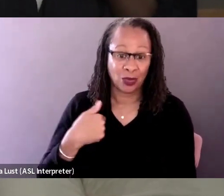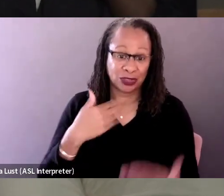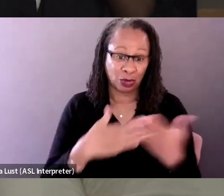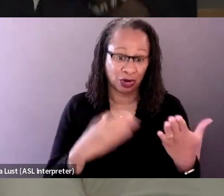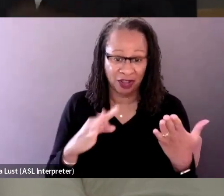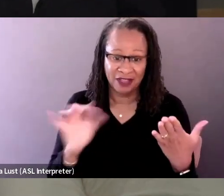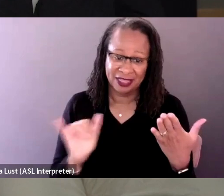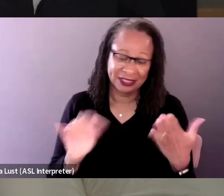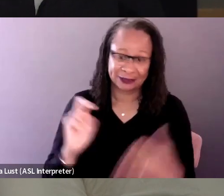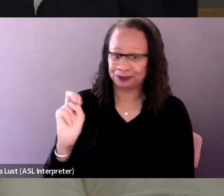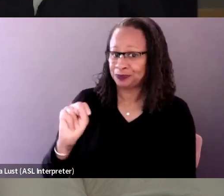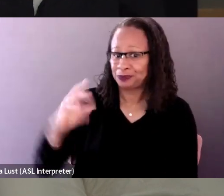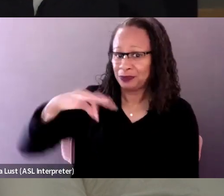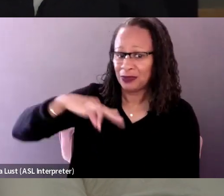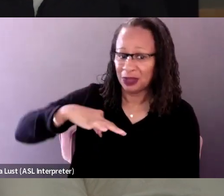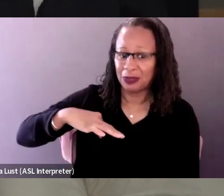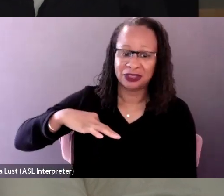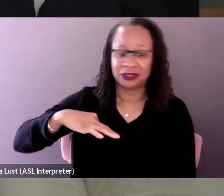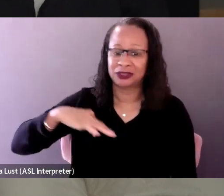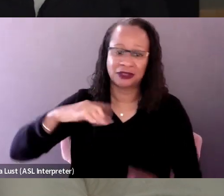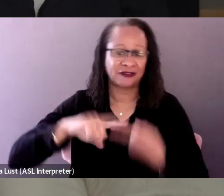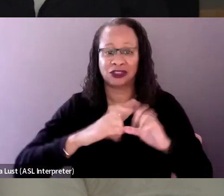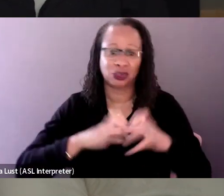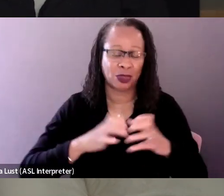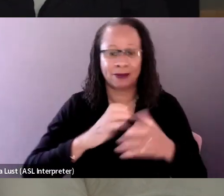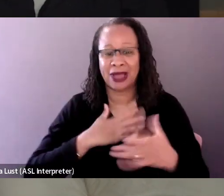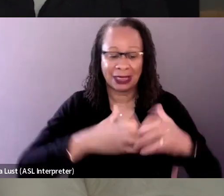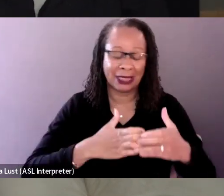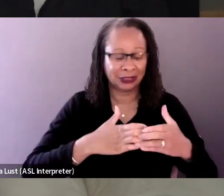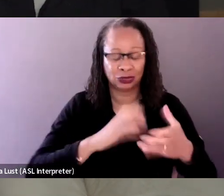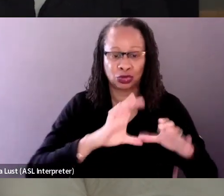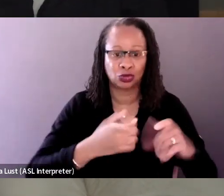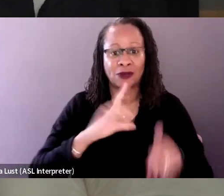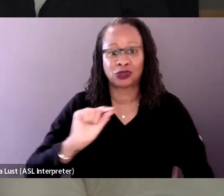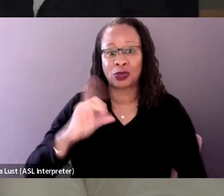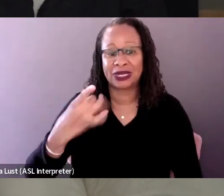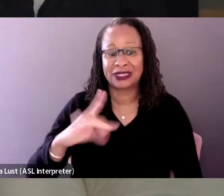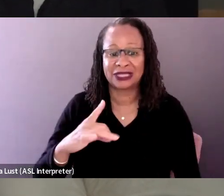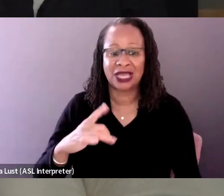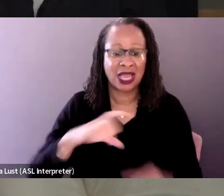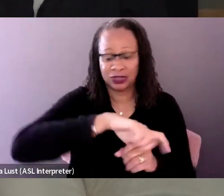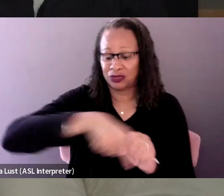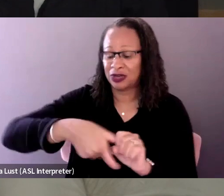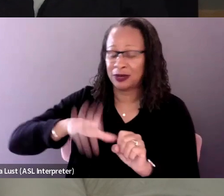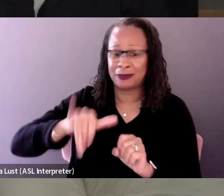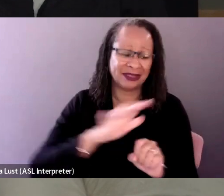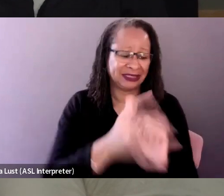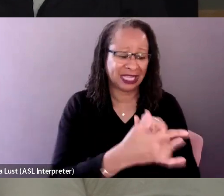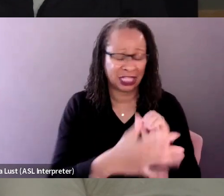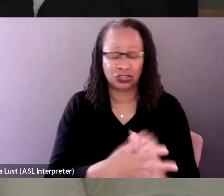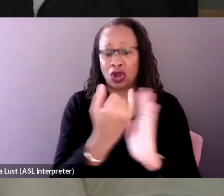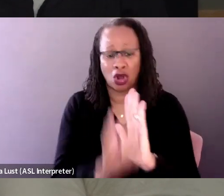my collective Buku in 2018, and we were surrounded by some really brilliant technologists and artists like Stephanie Dinkins, who you see in the movie, an